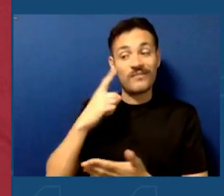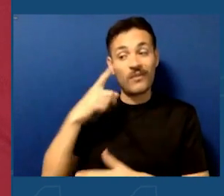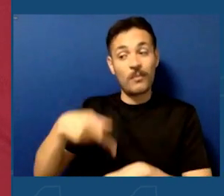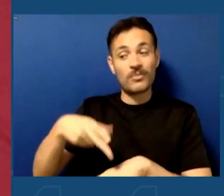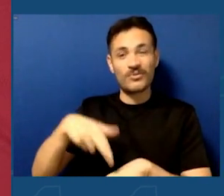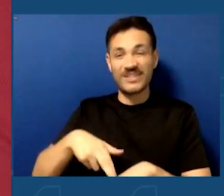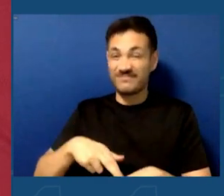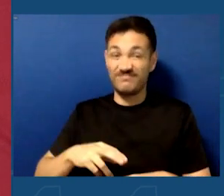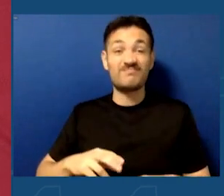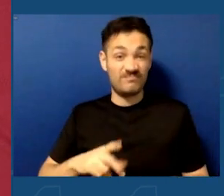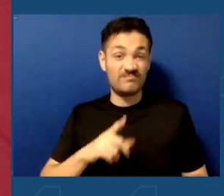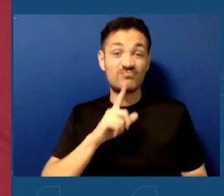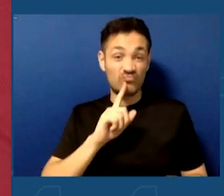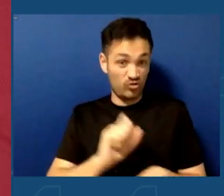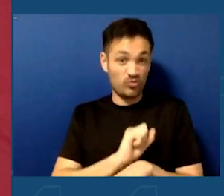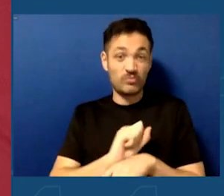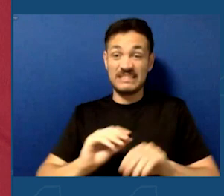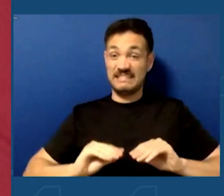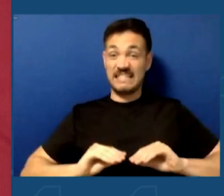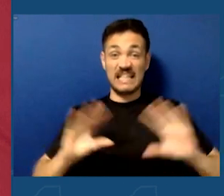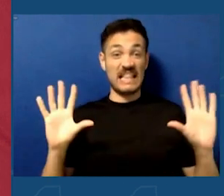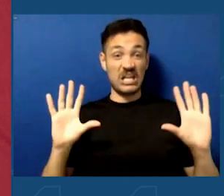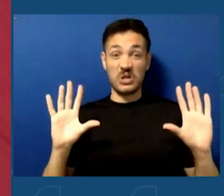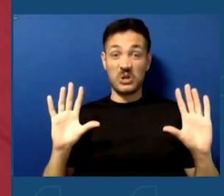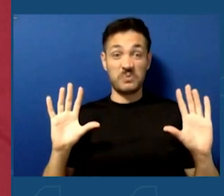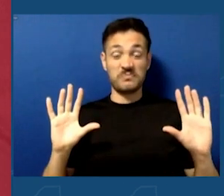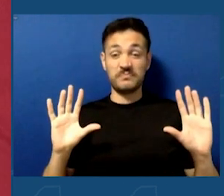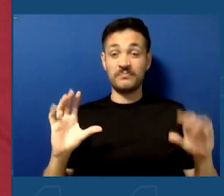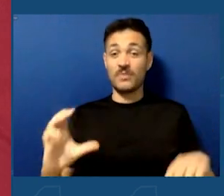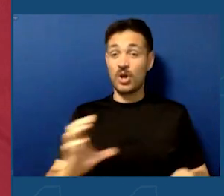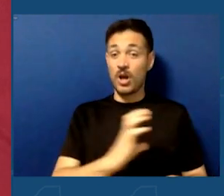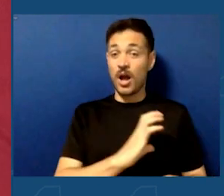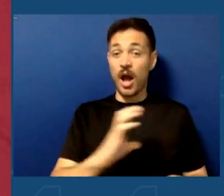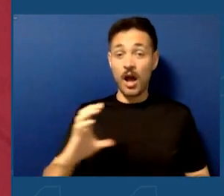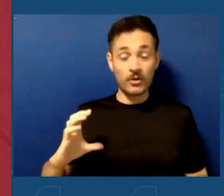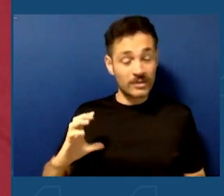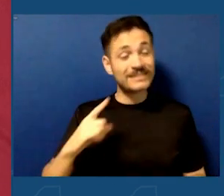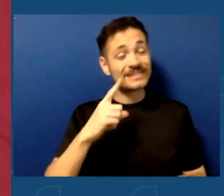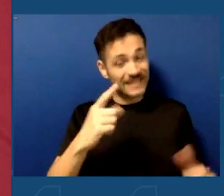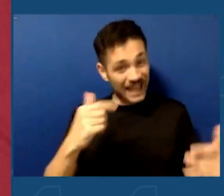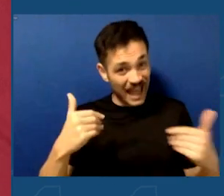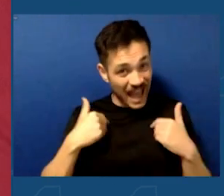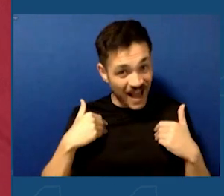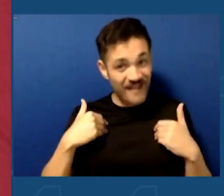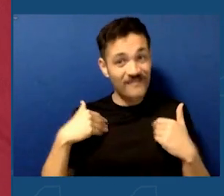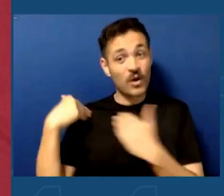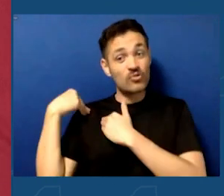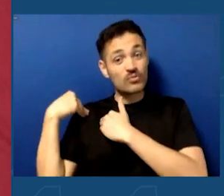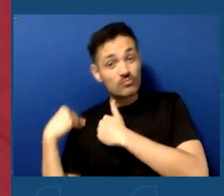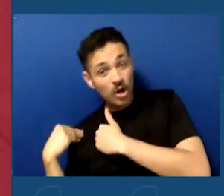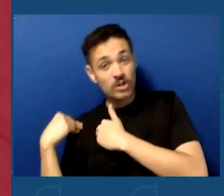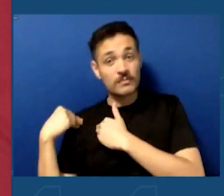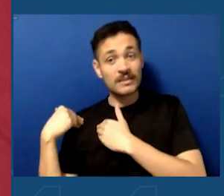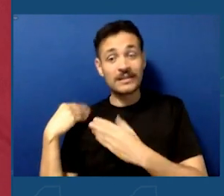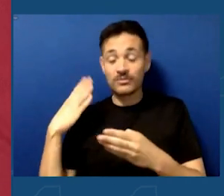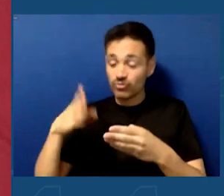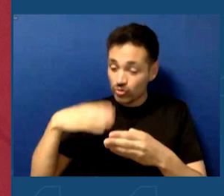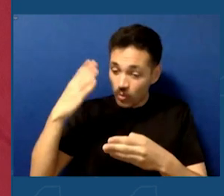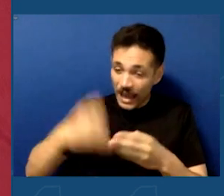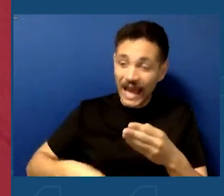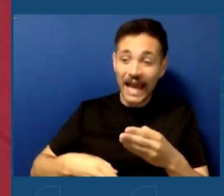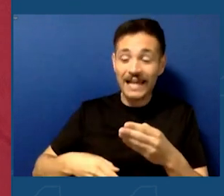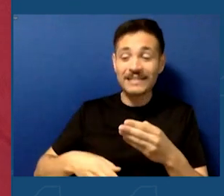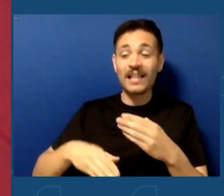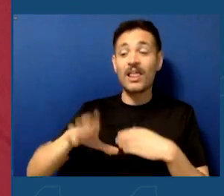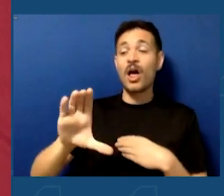all, Congress have the moral obligation to end the colonial situation in